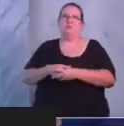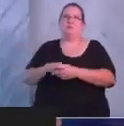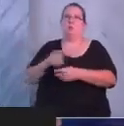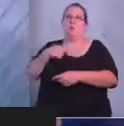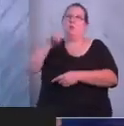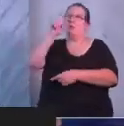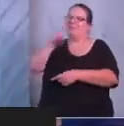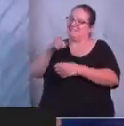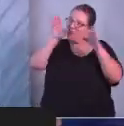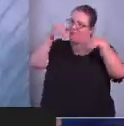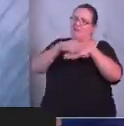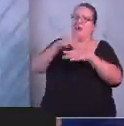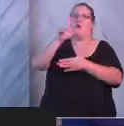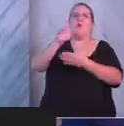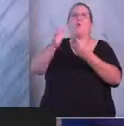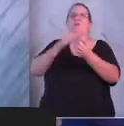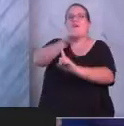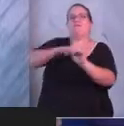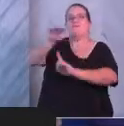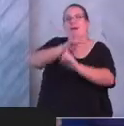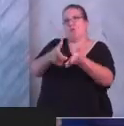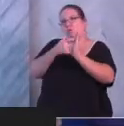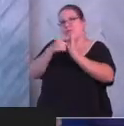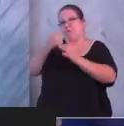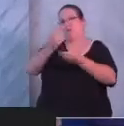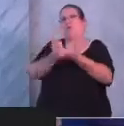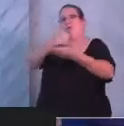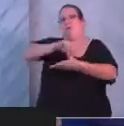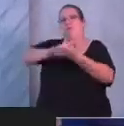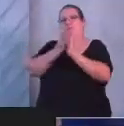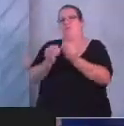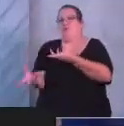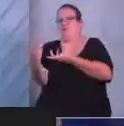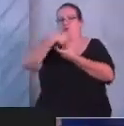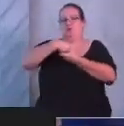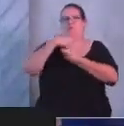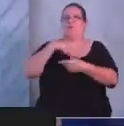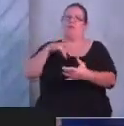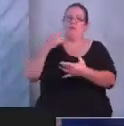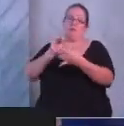whatever conditions are needed to help us all be inclusive so that we can feel belonging as well.